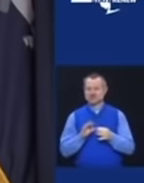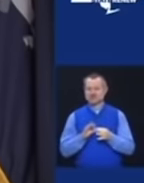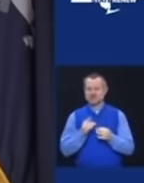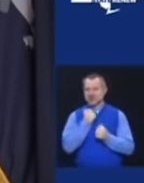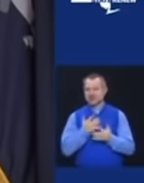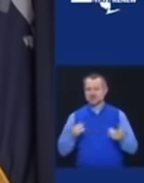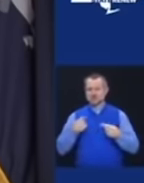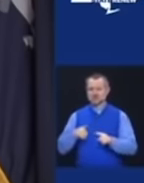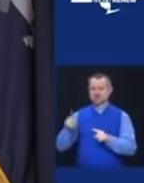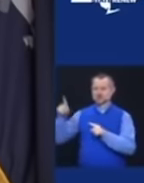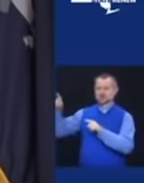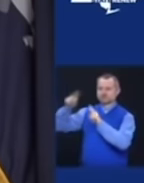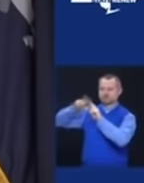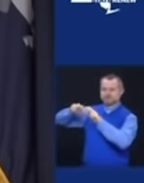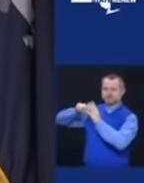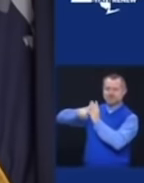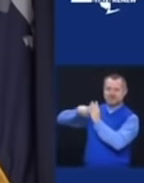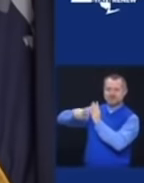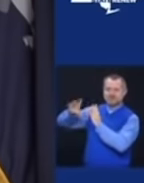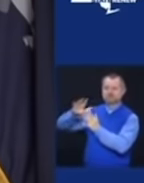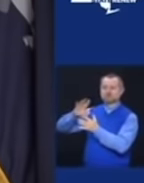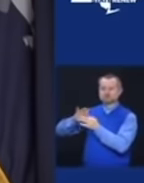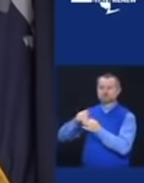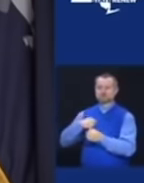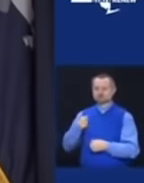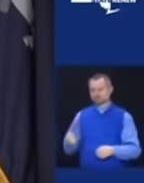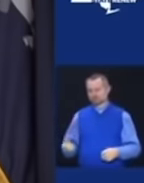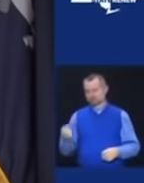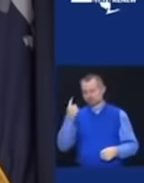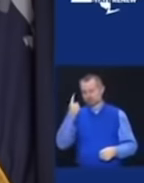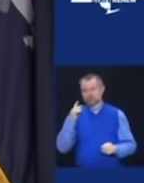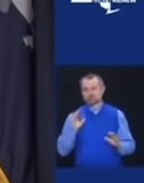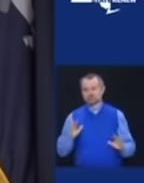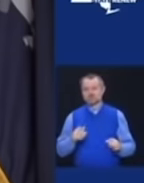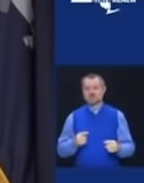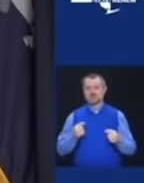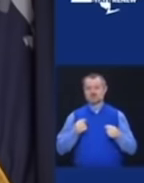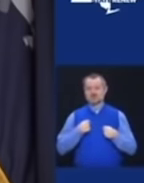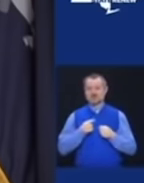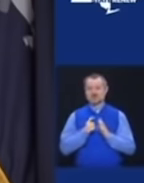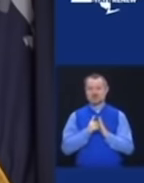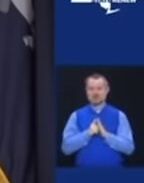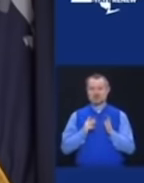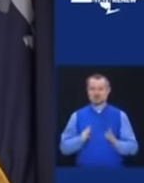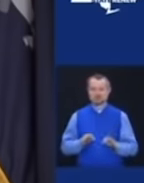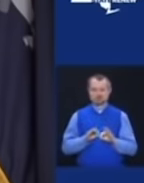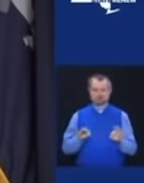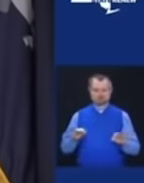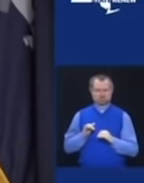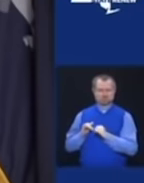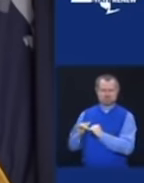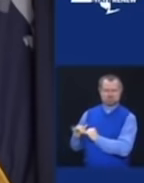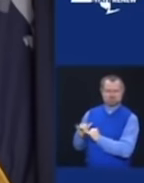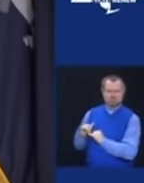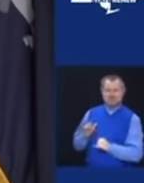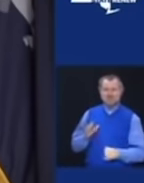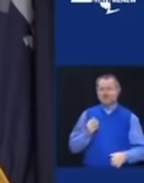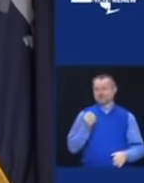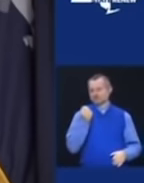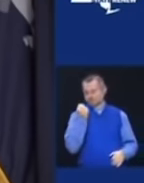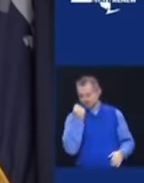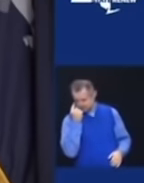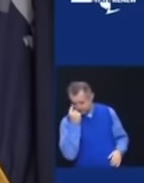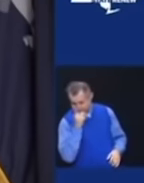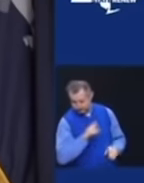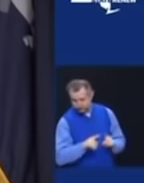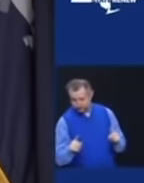is over. I understand that. I'm a lawyer, too. But I